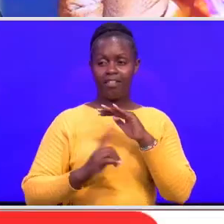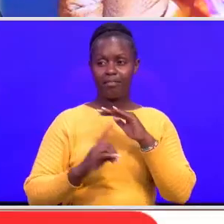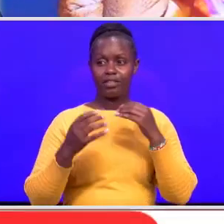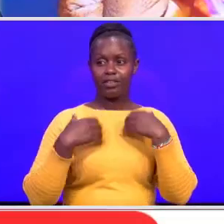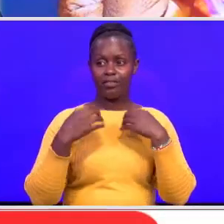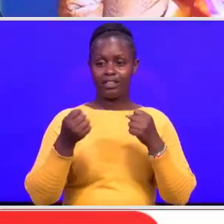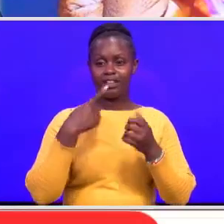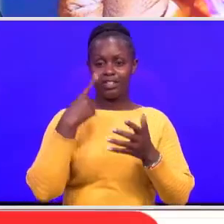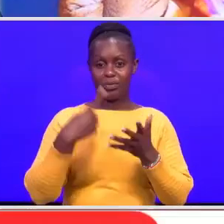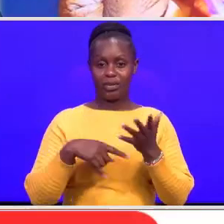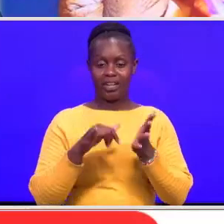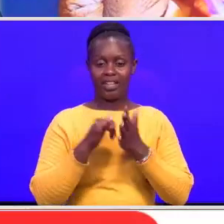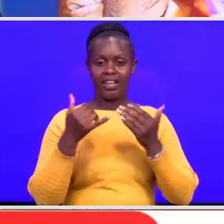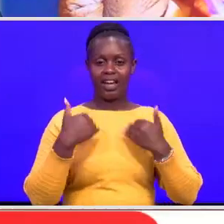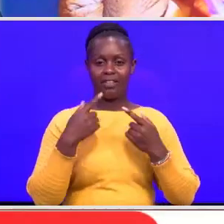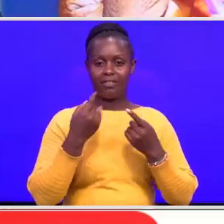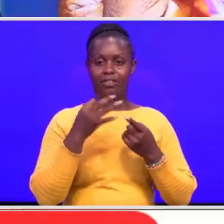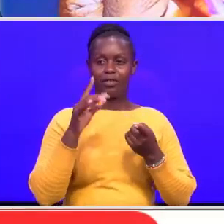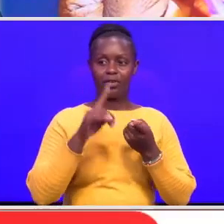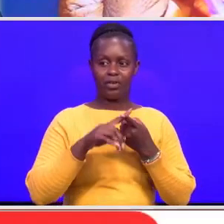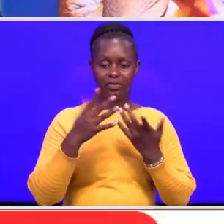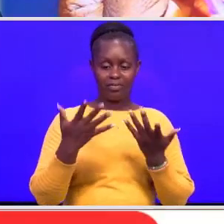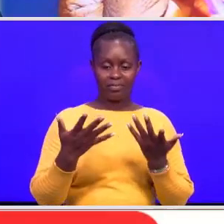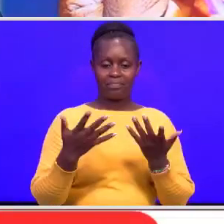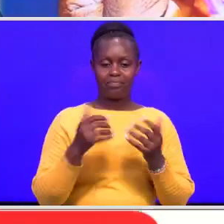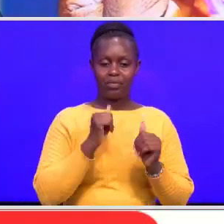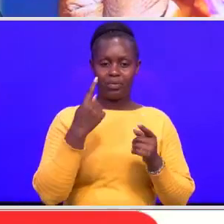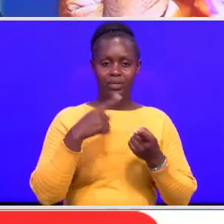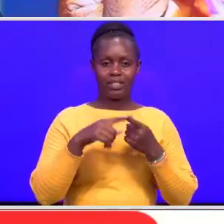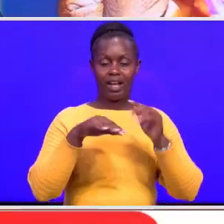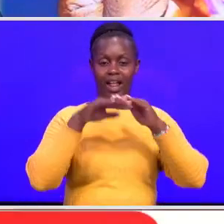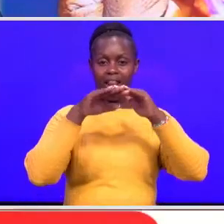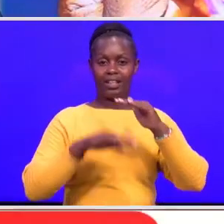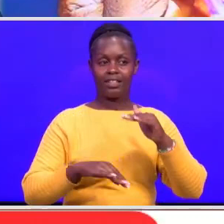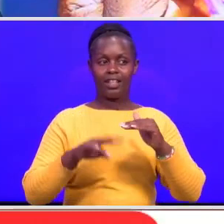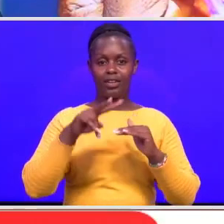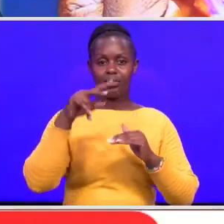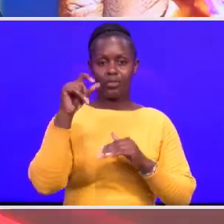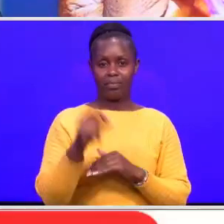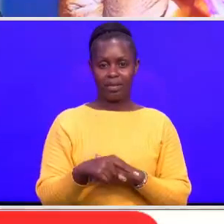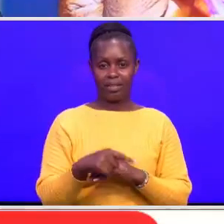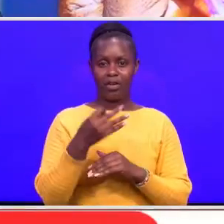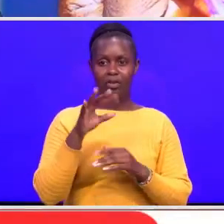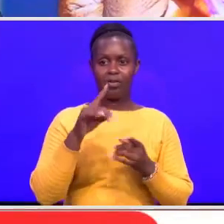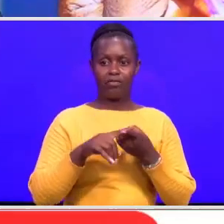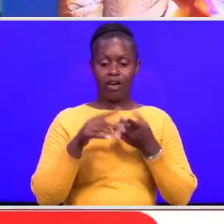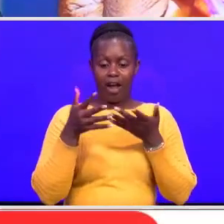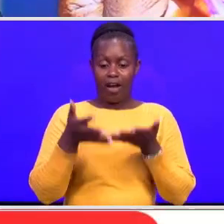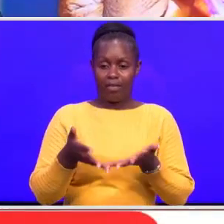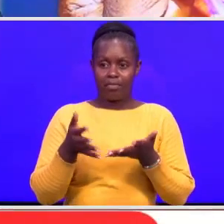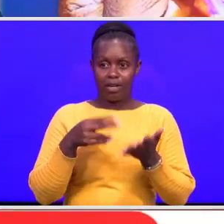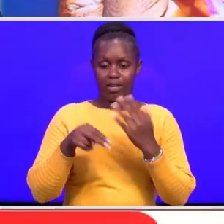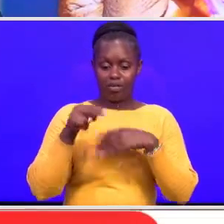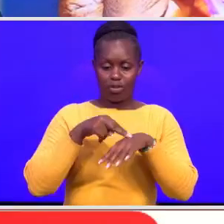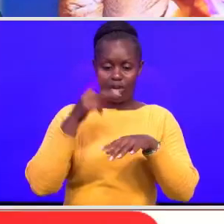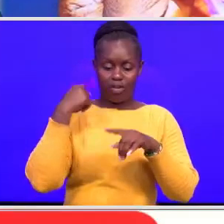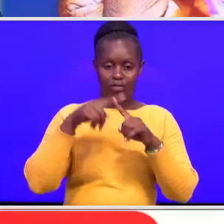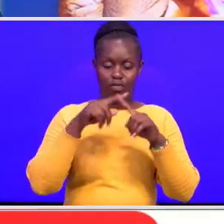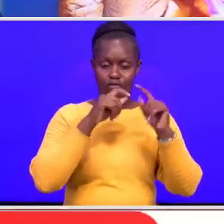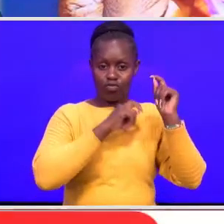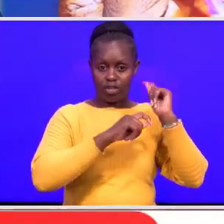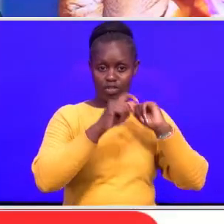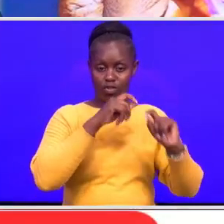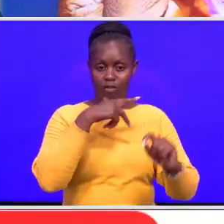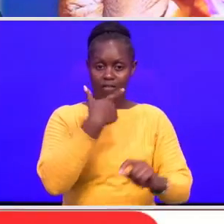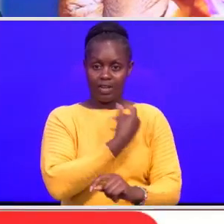are stockouts of key vaccines with less than 2 months of stock available nationally for traditional vaccines, such as